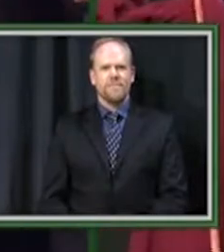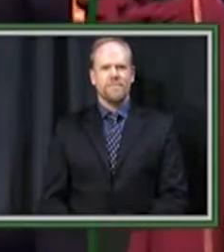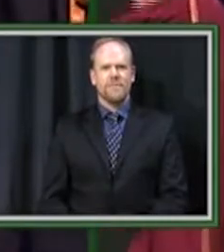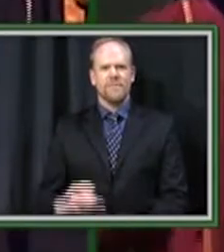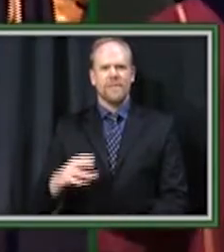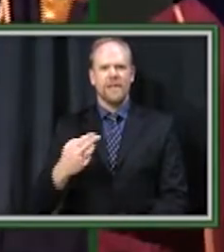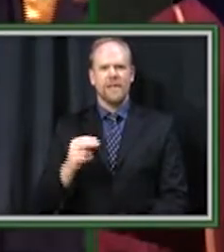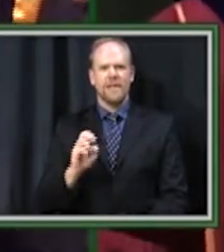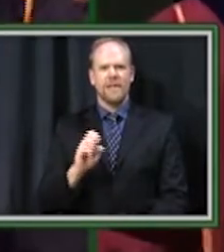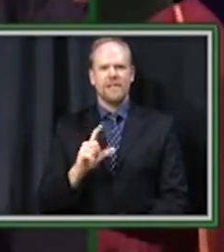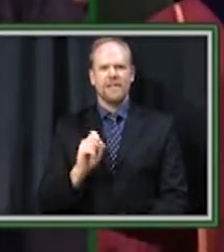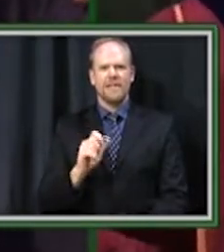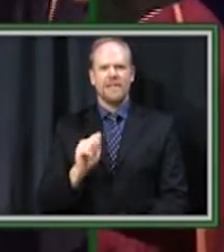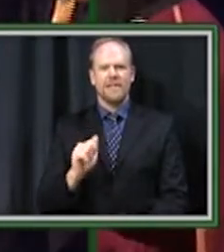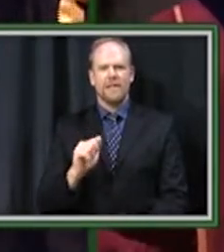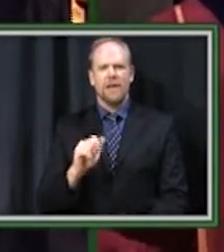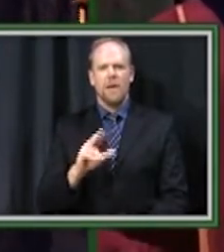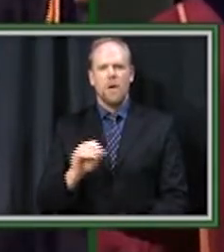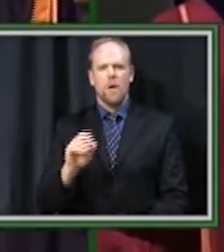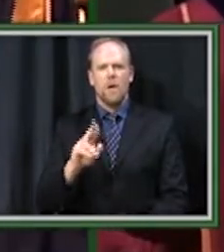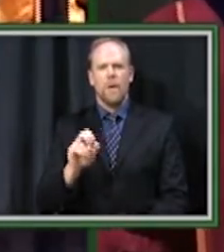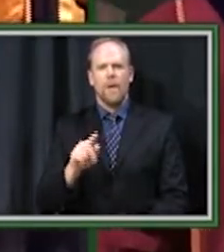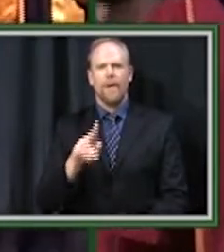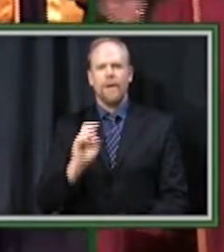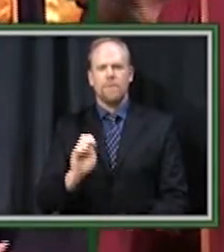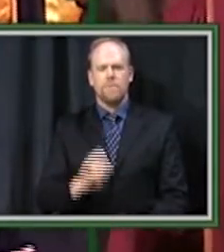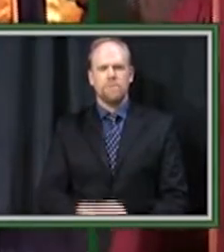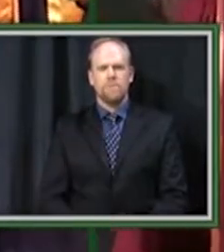Chelsea O'Moore.